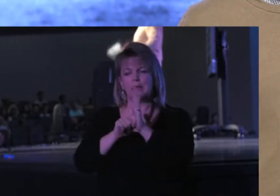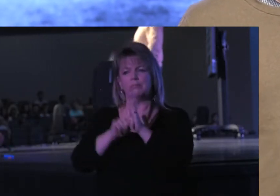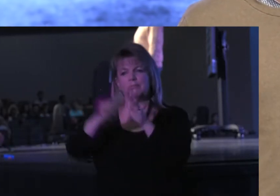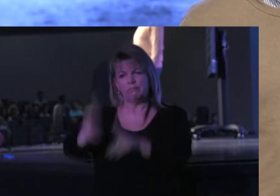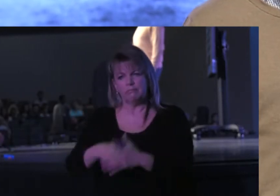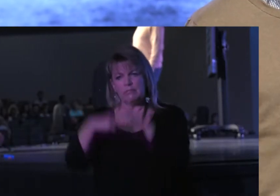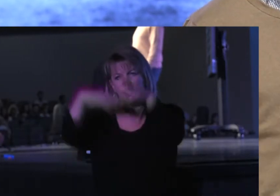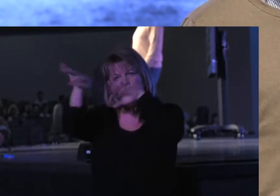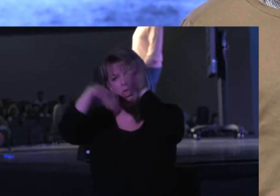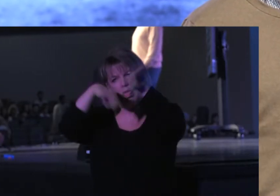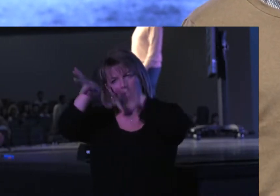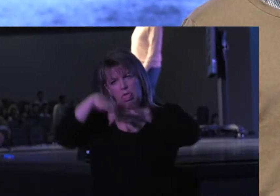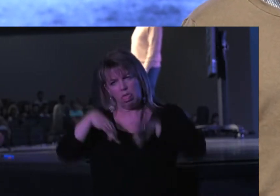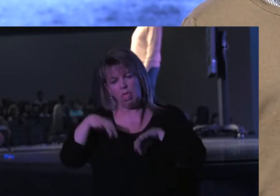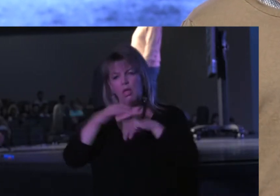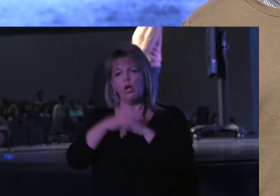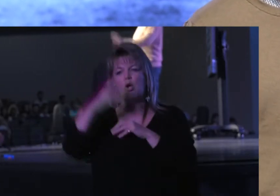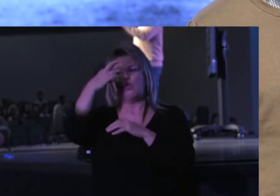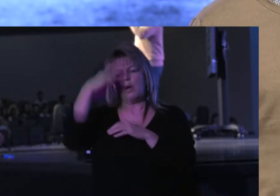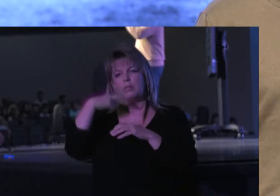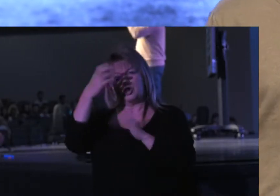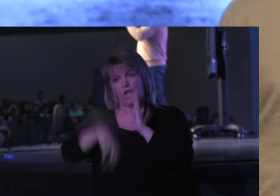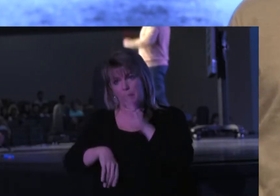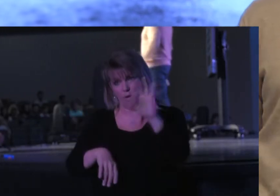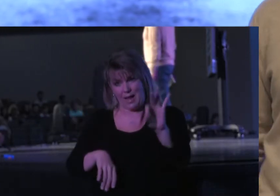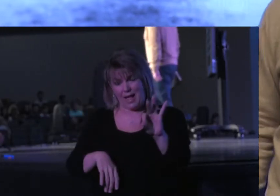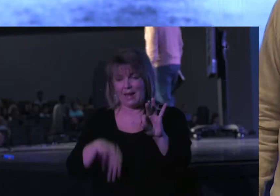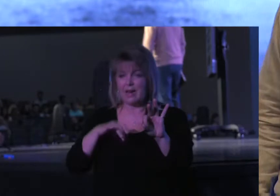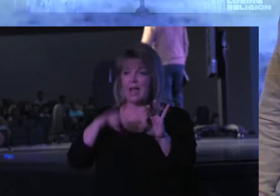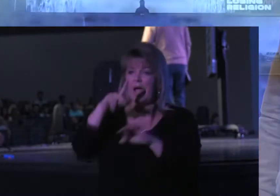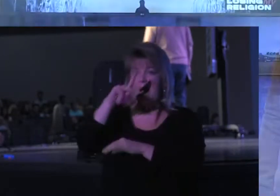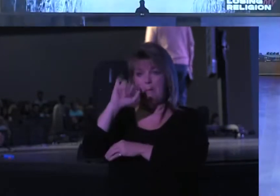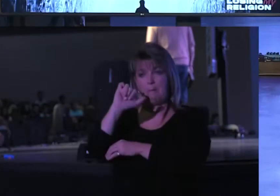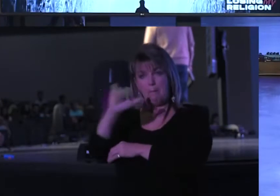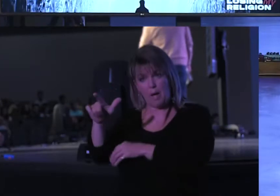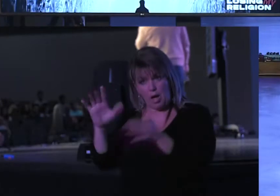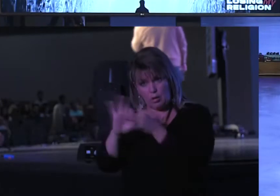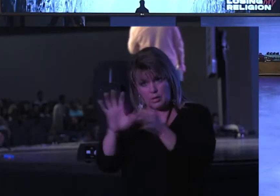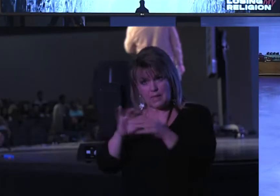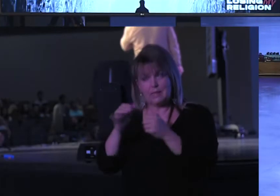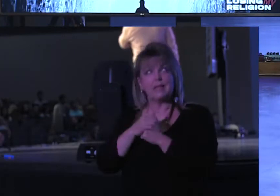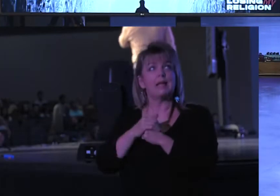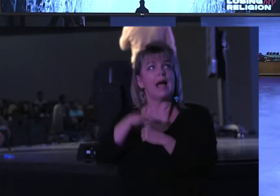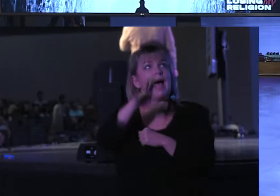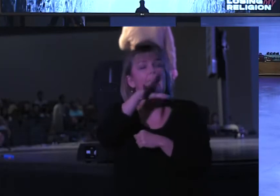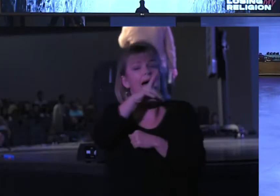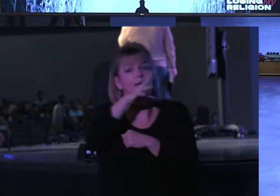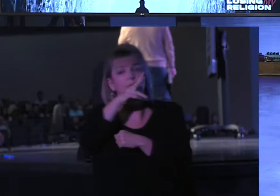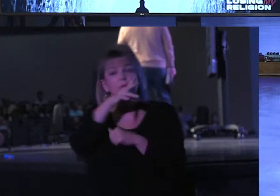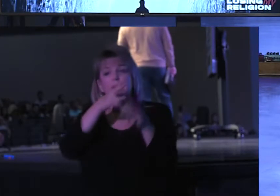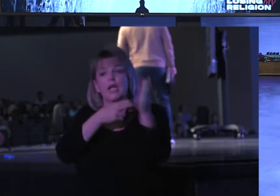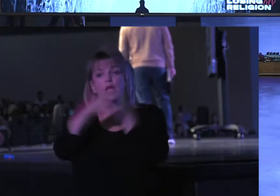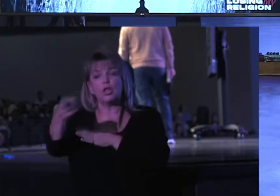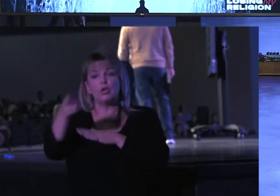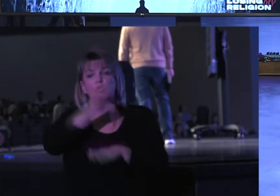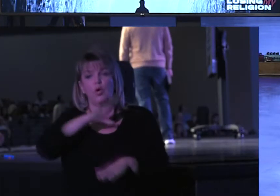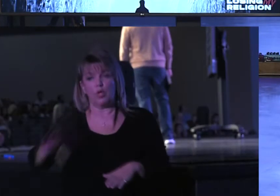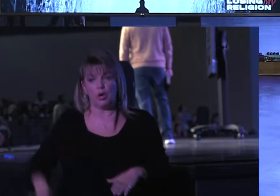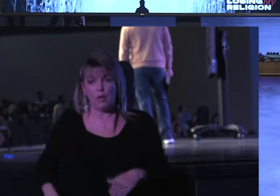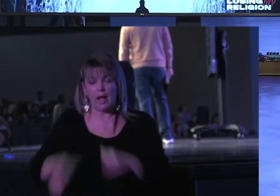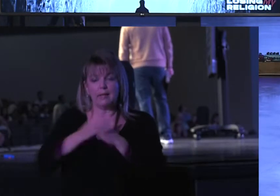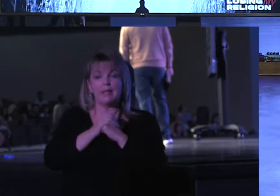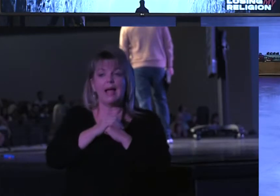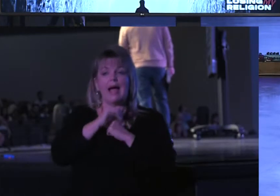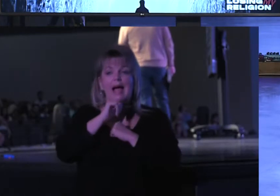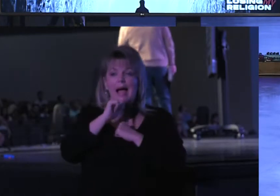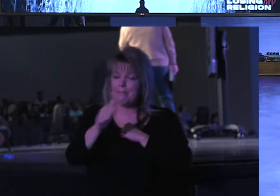unravel theologically, Romans chapter 9, this is what Paul says. I am speaking the truth in Christ. I